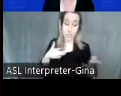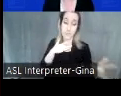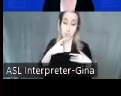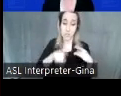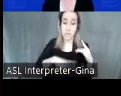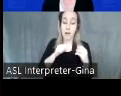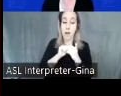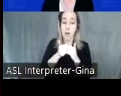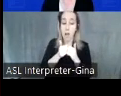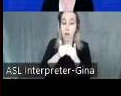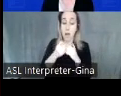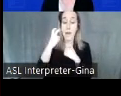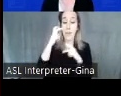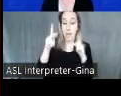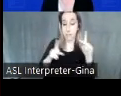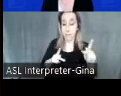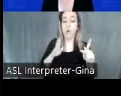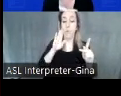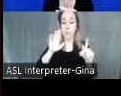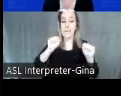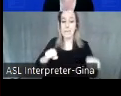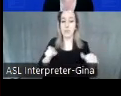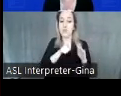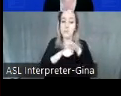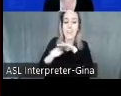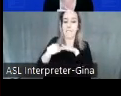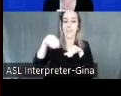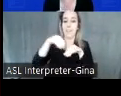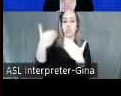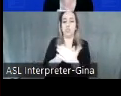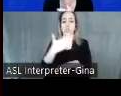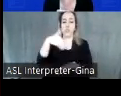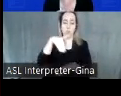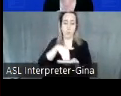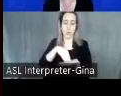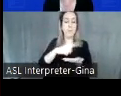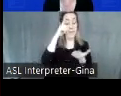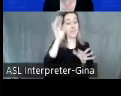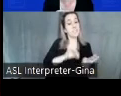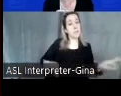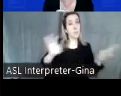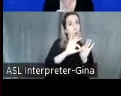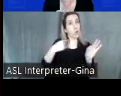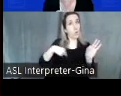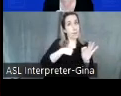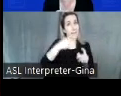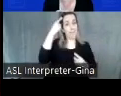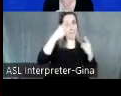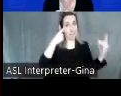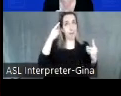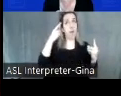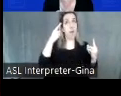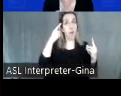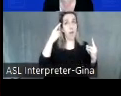how blind people will be able to navigate the new terminal. I think it's important that we think about such things